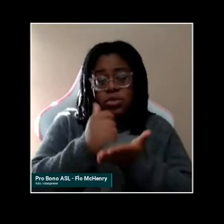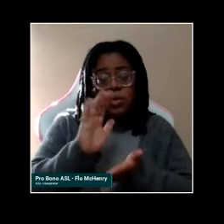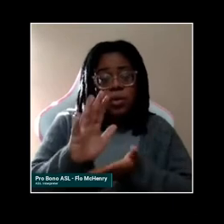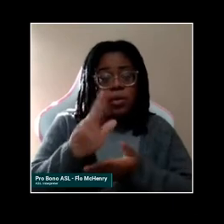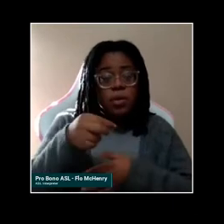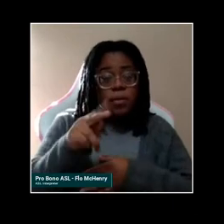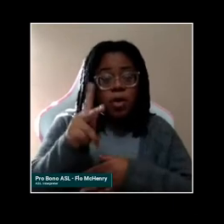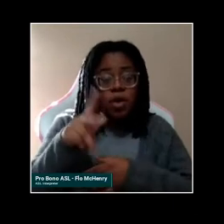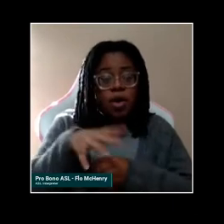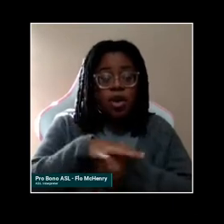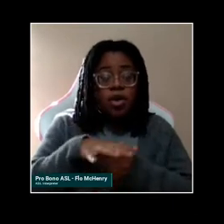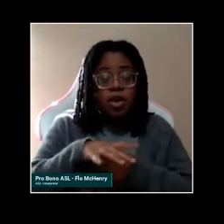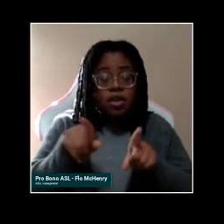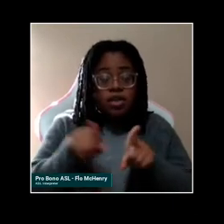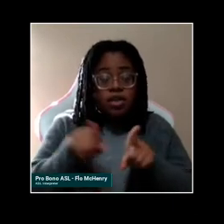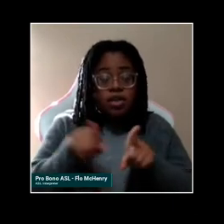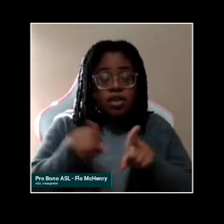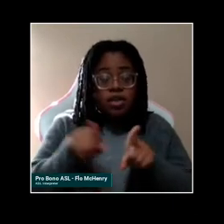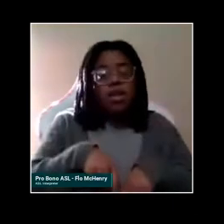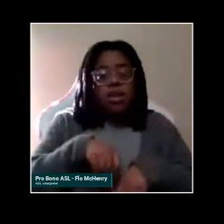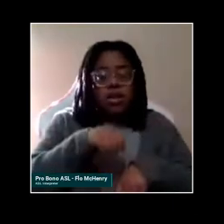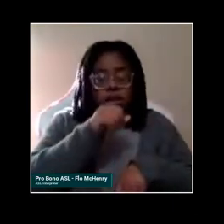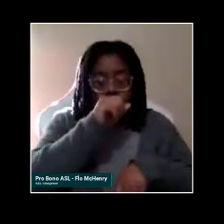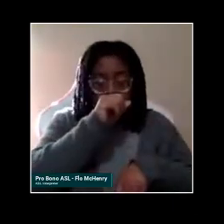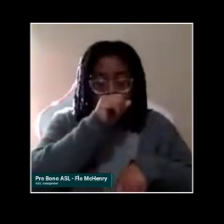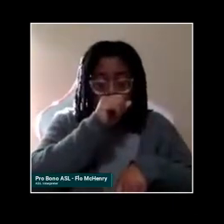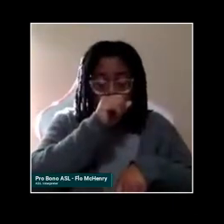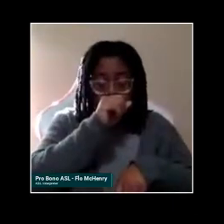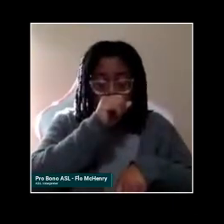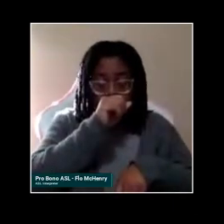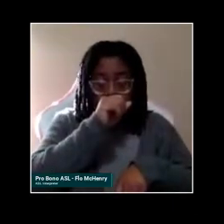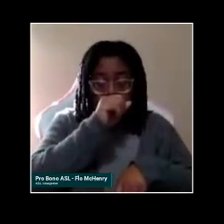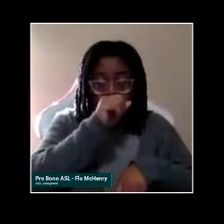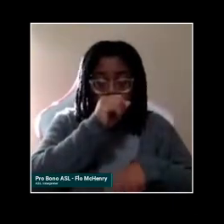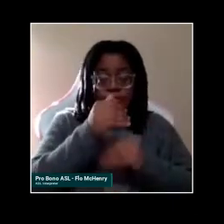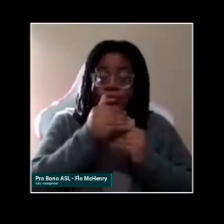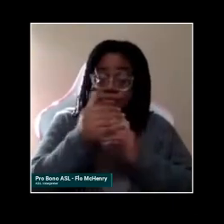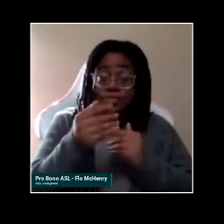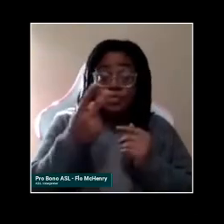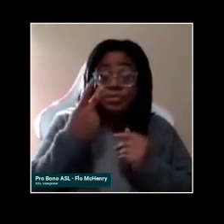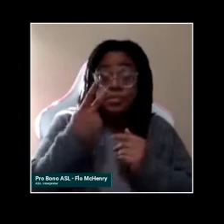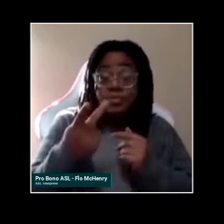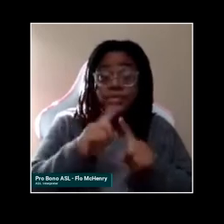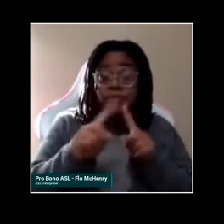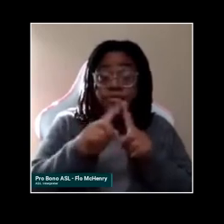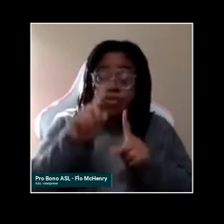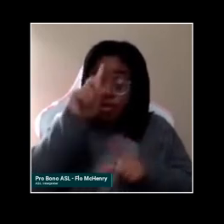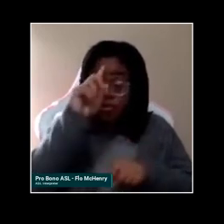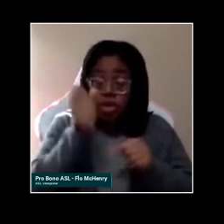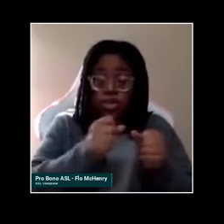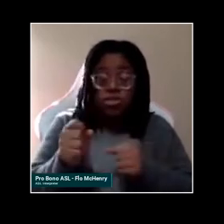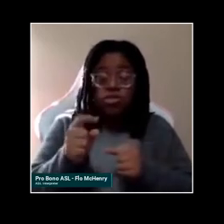well. And eventually that there are a lot of strategies that you can explore in terms of different